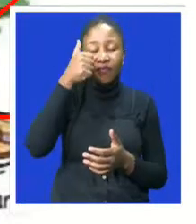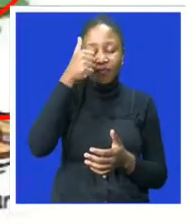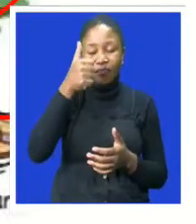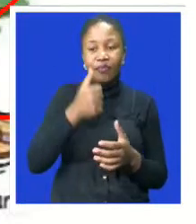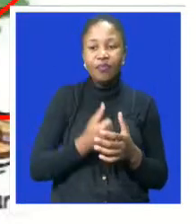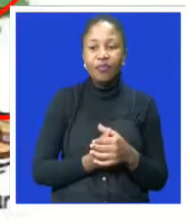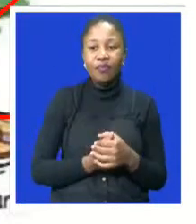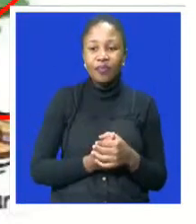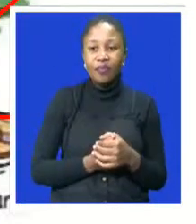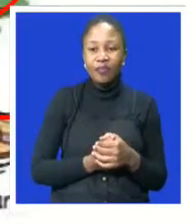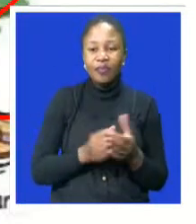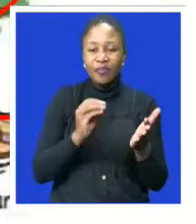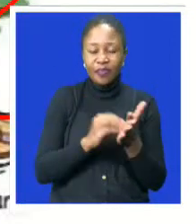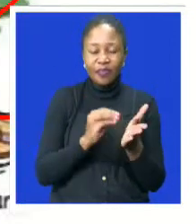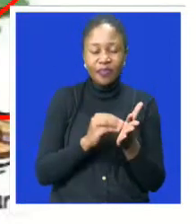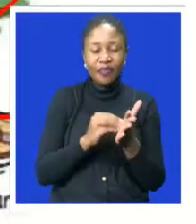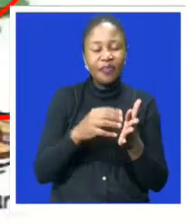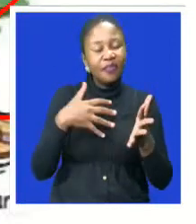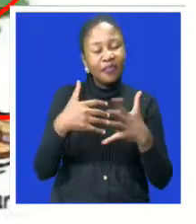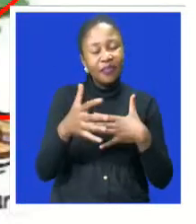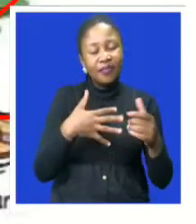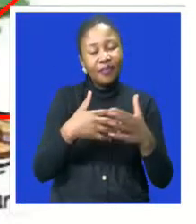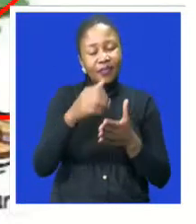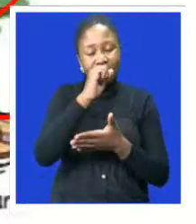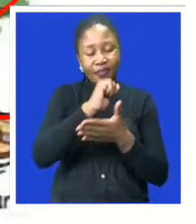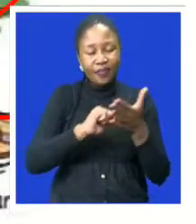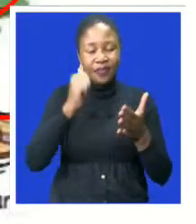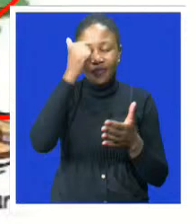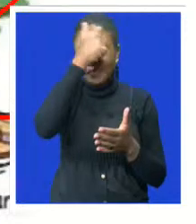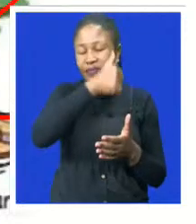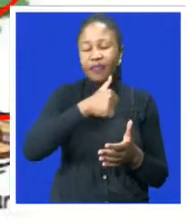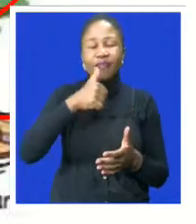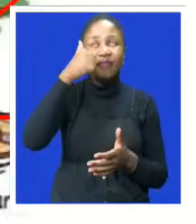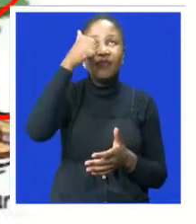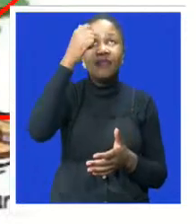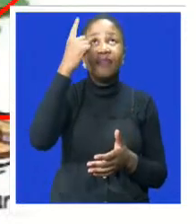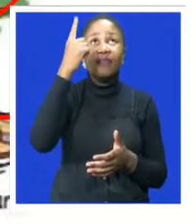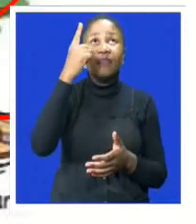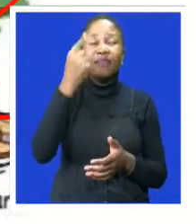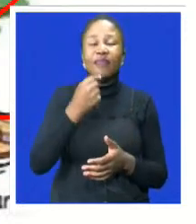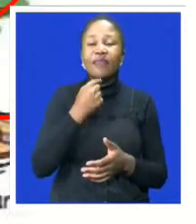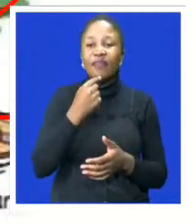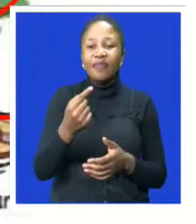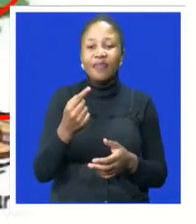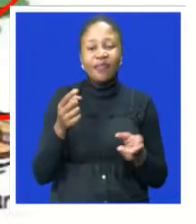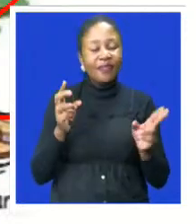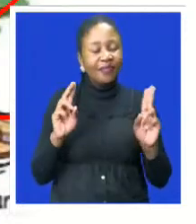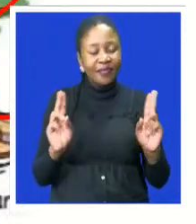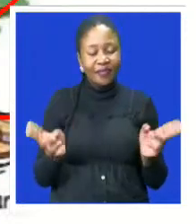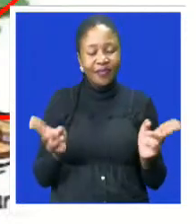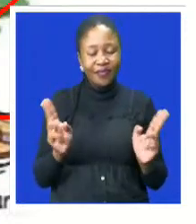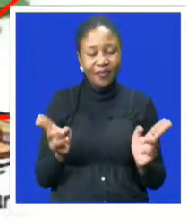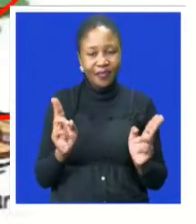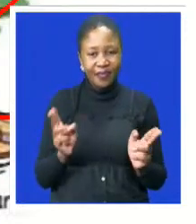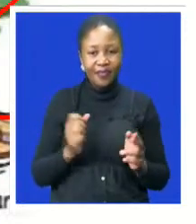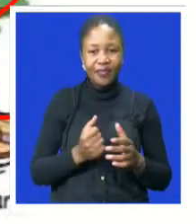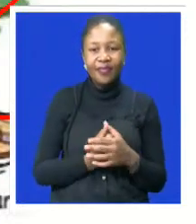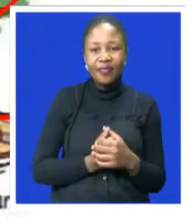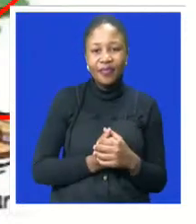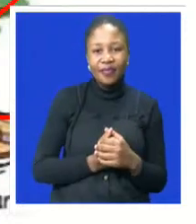are natural. And those that were made by human and we say they are